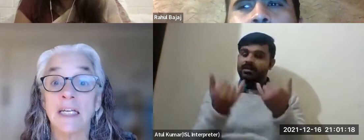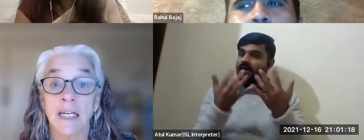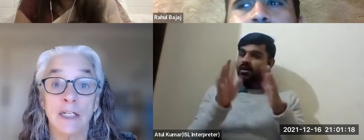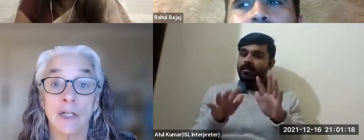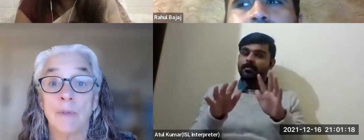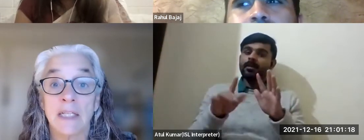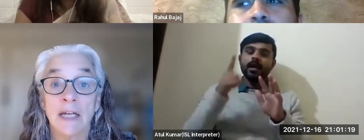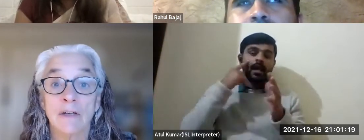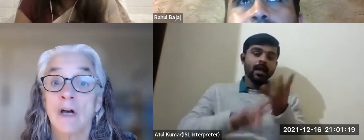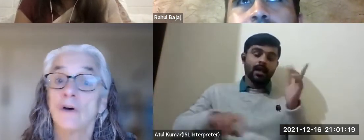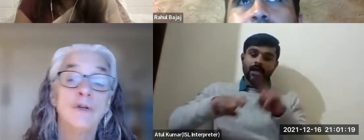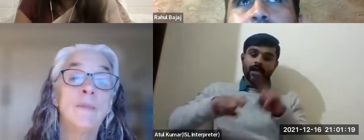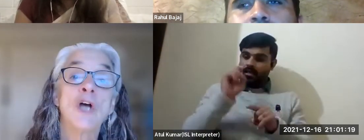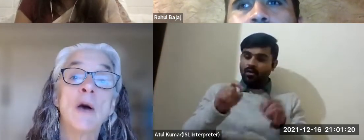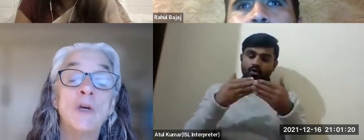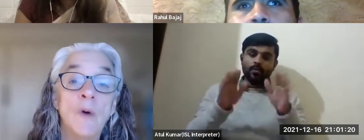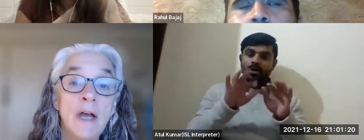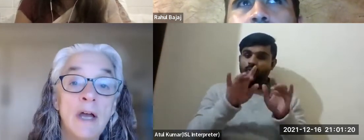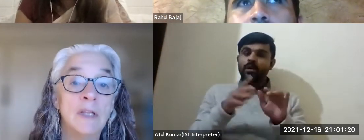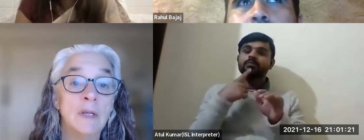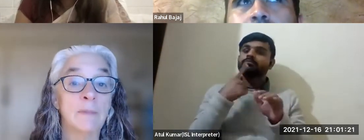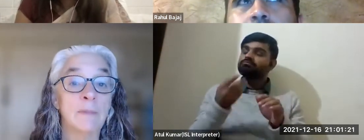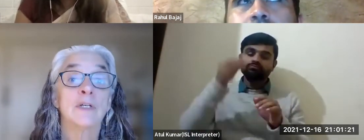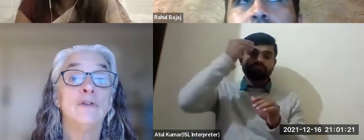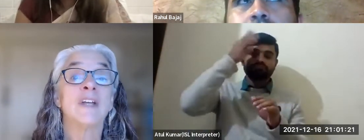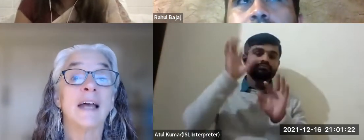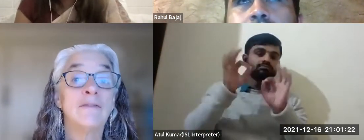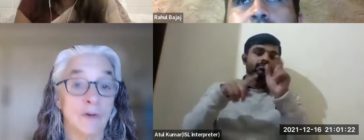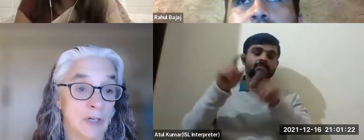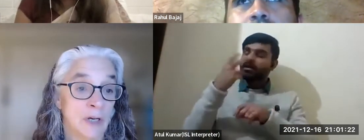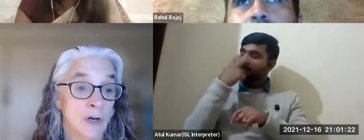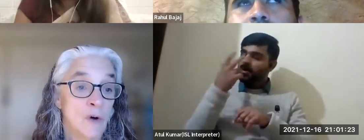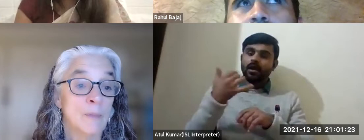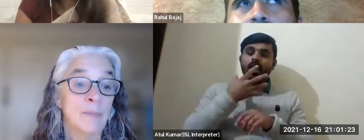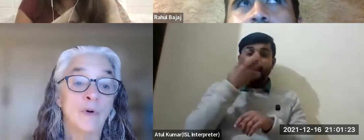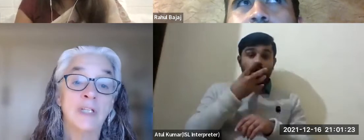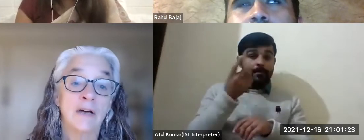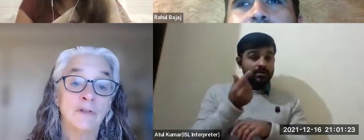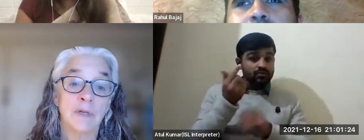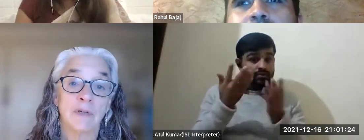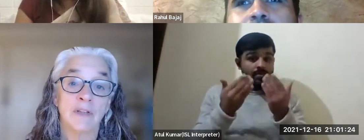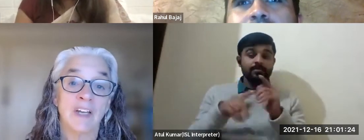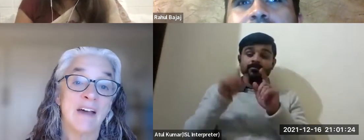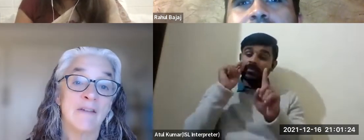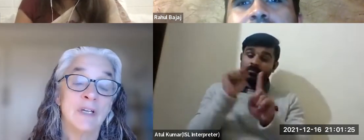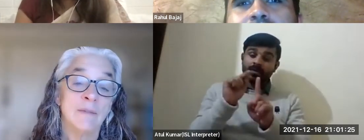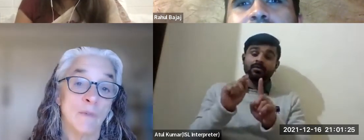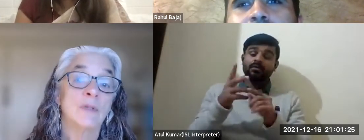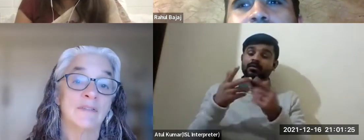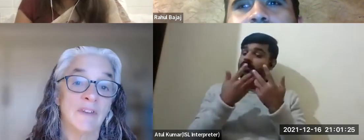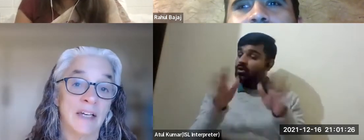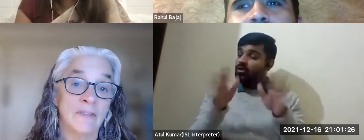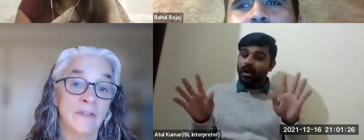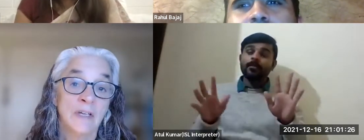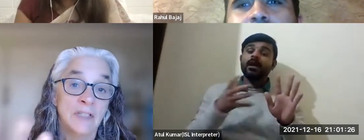put a link in an opening letter. Oh, you may not be aware that blind people can use an iPhone, or pointing out to people that every